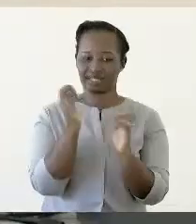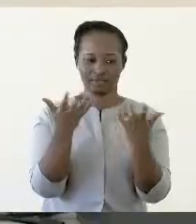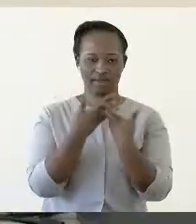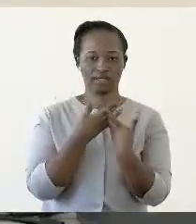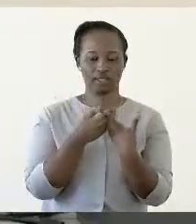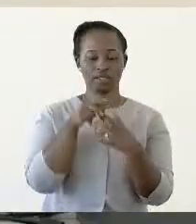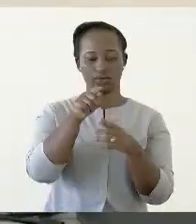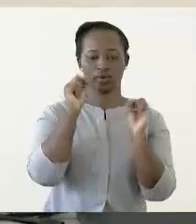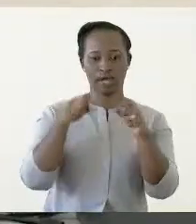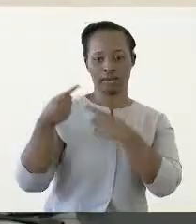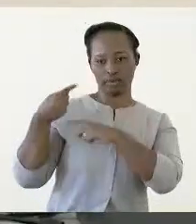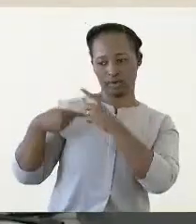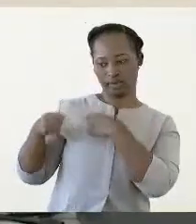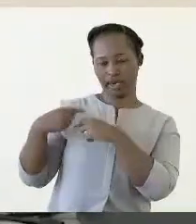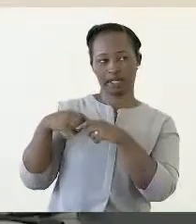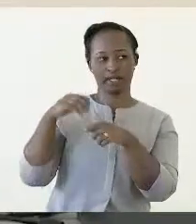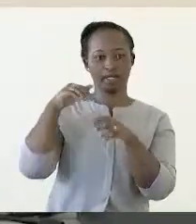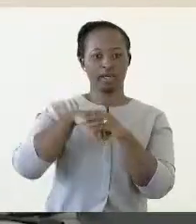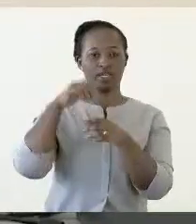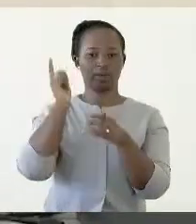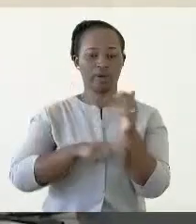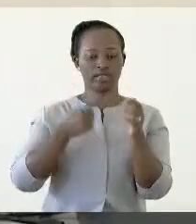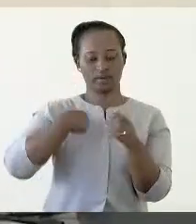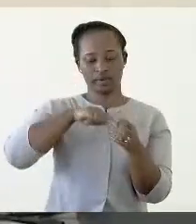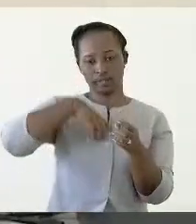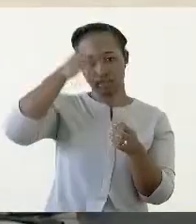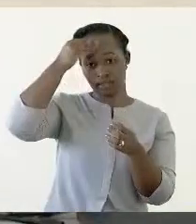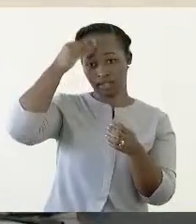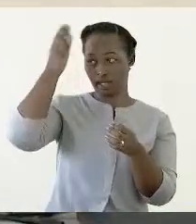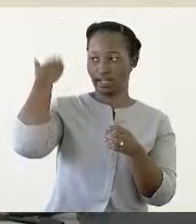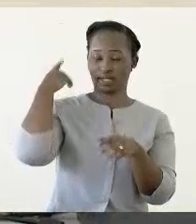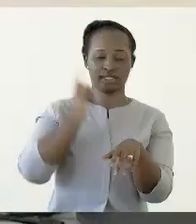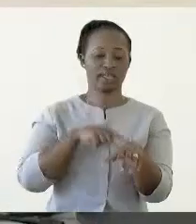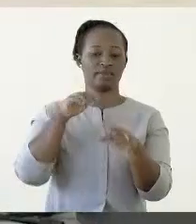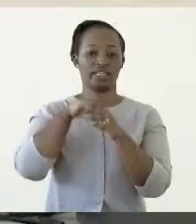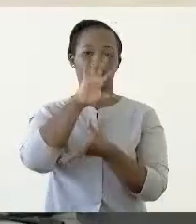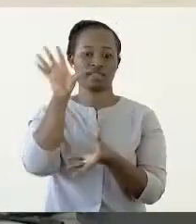can go back in what we have covered, what we have written in the summaries.